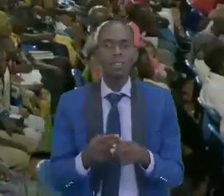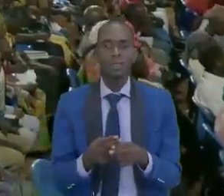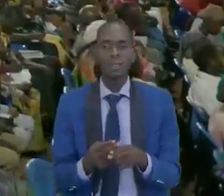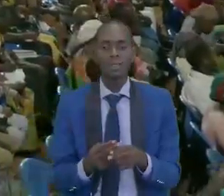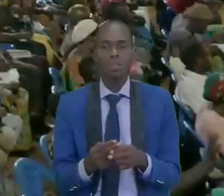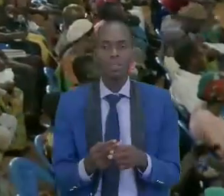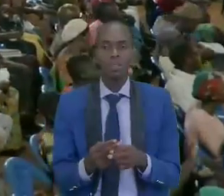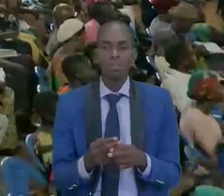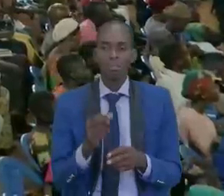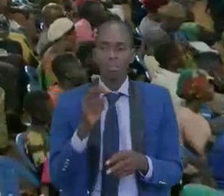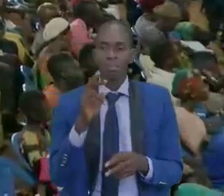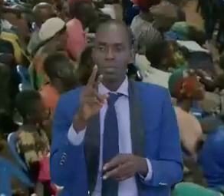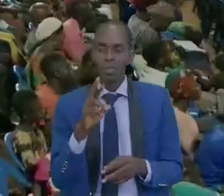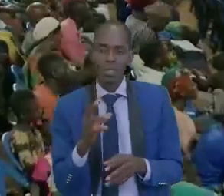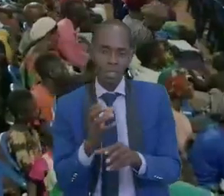Recovery for you tonight.